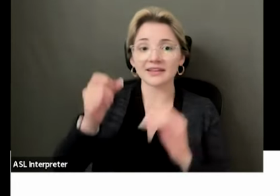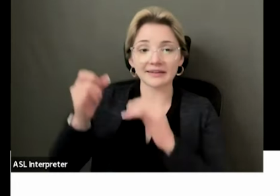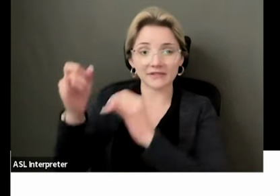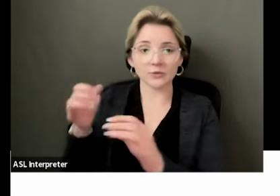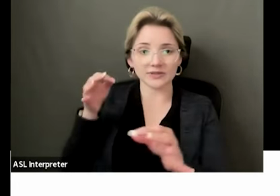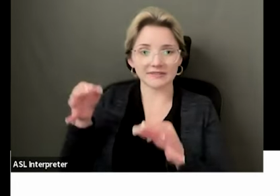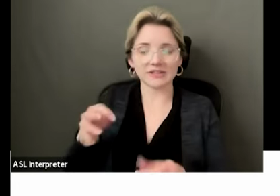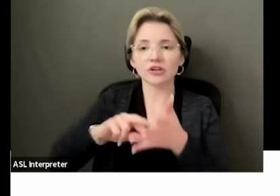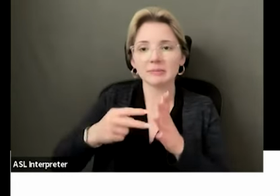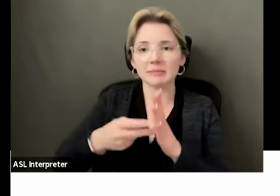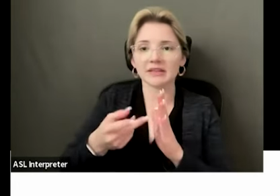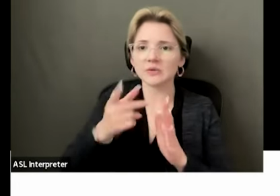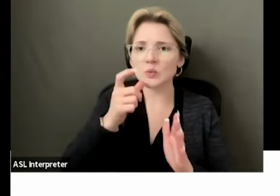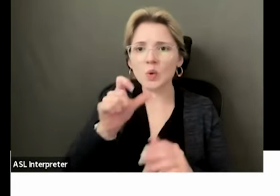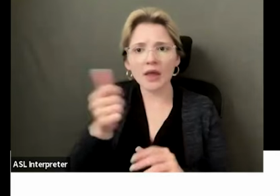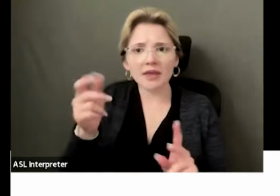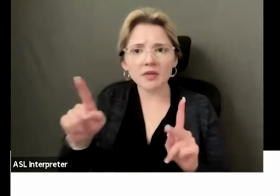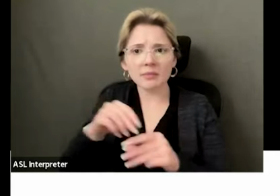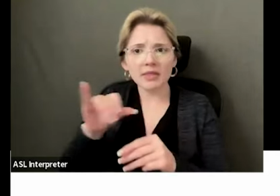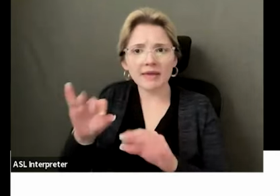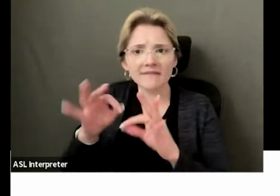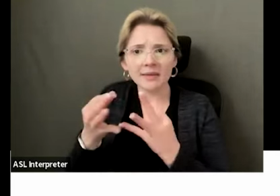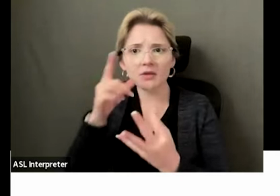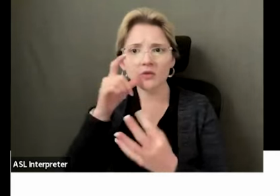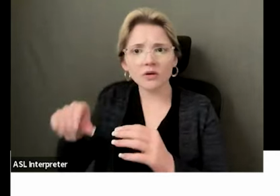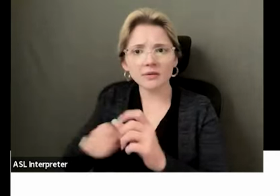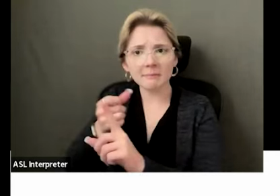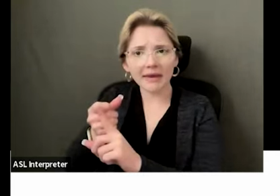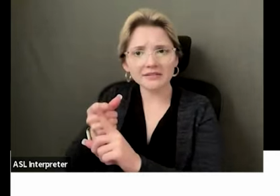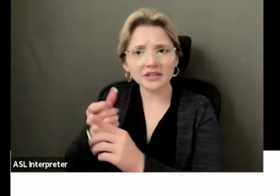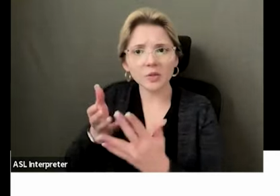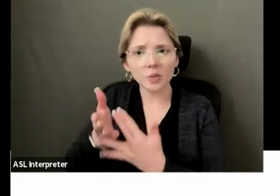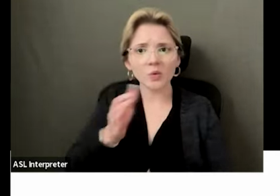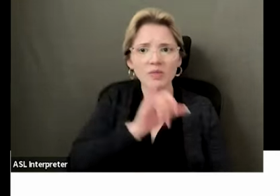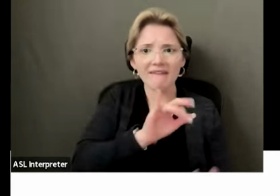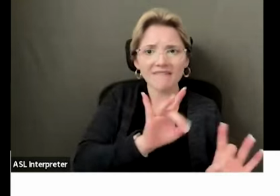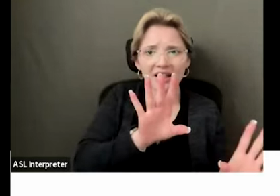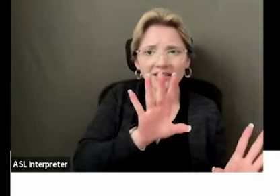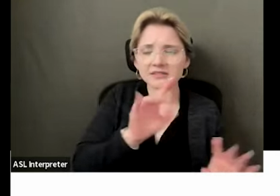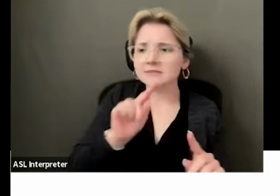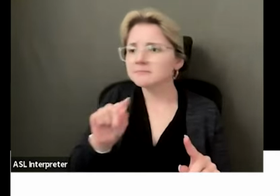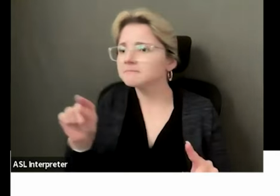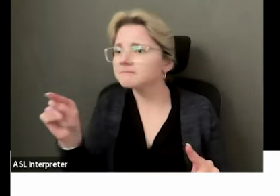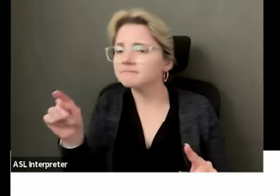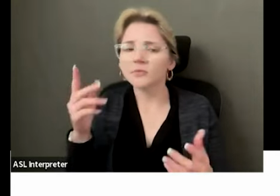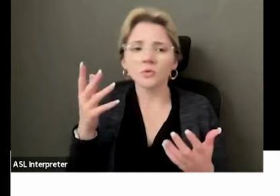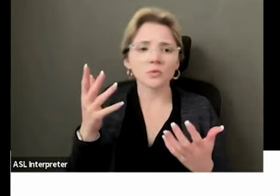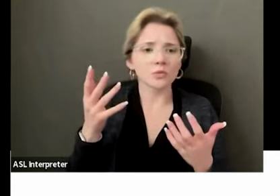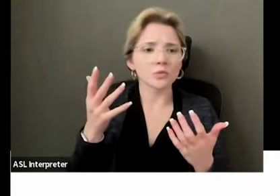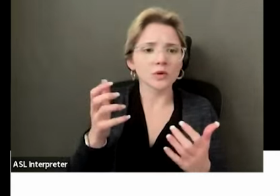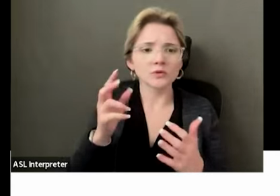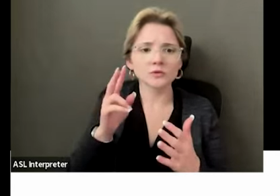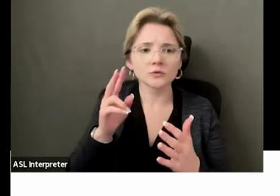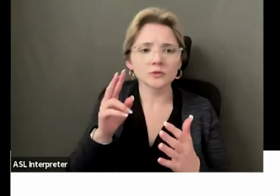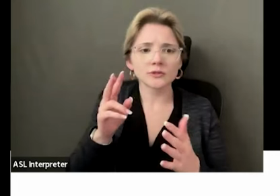navigate. And then just additional federal programs were covered. So essentially all of HUD's rental assistance programs were